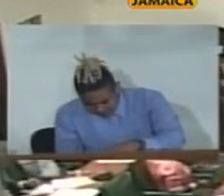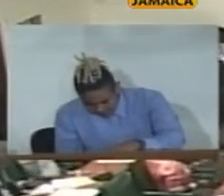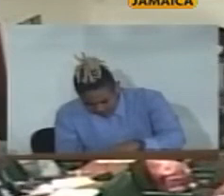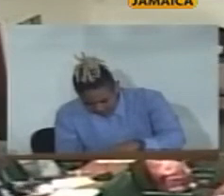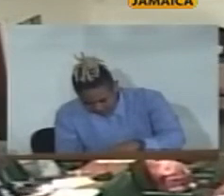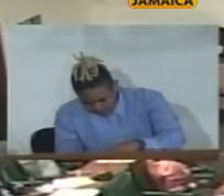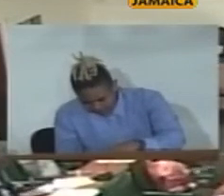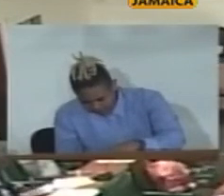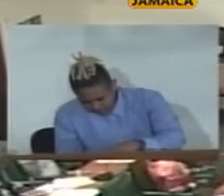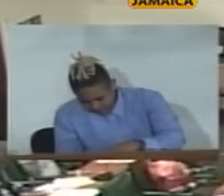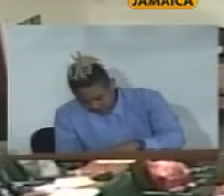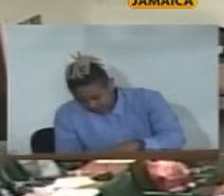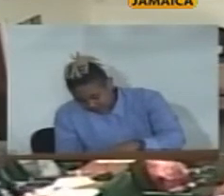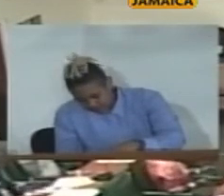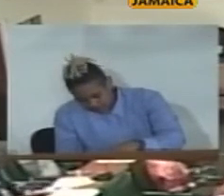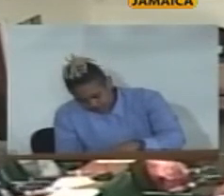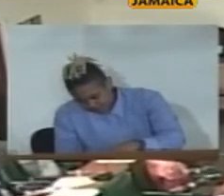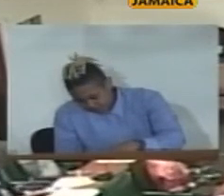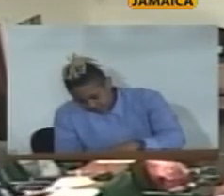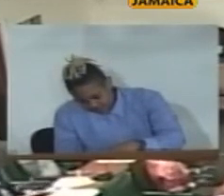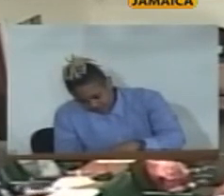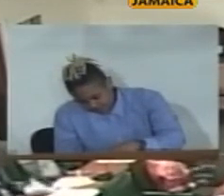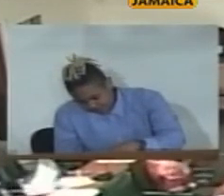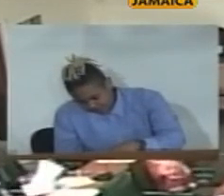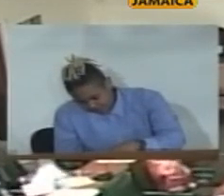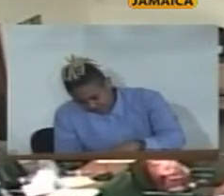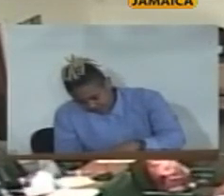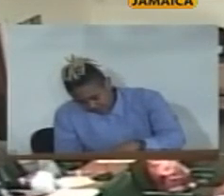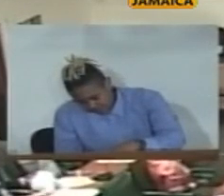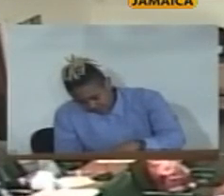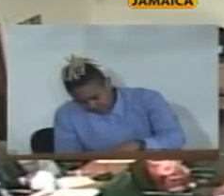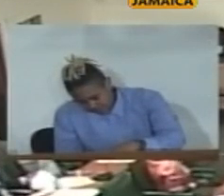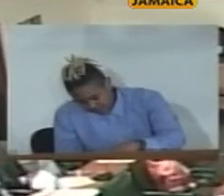No, I have two more. Oh.